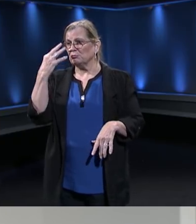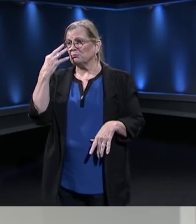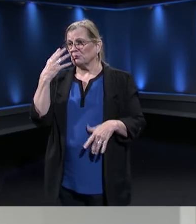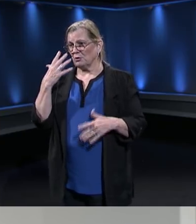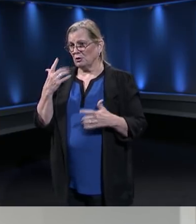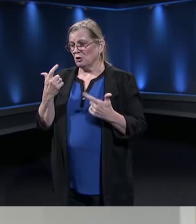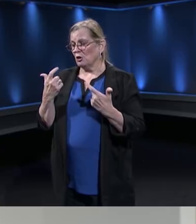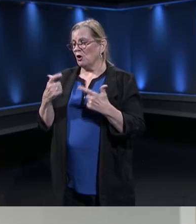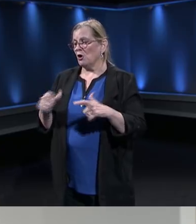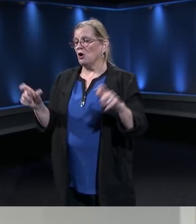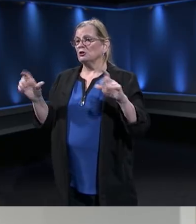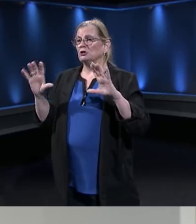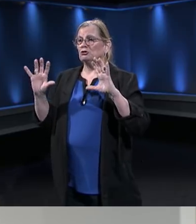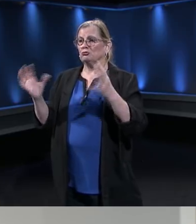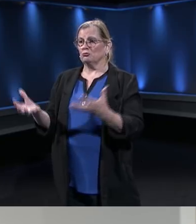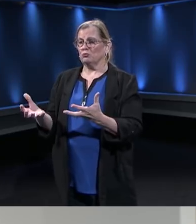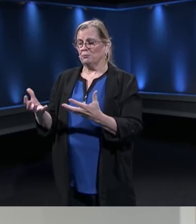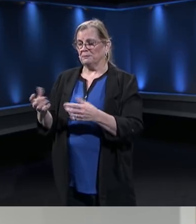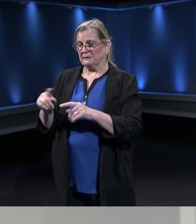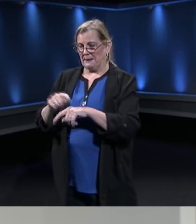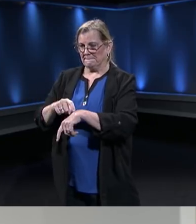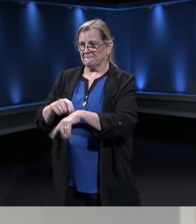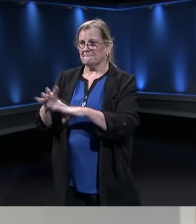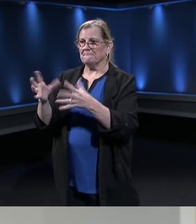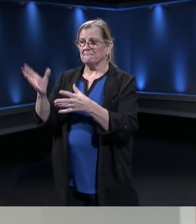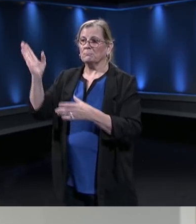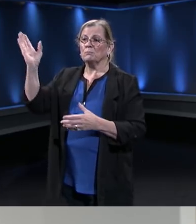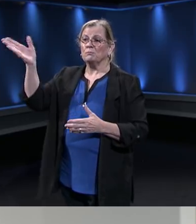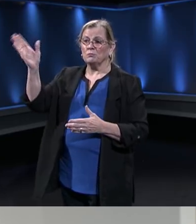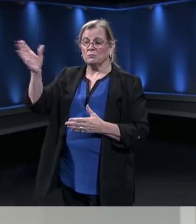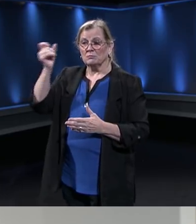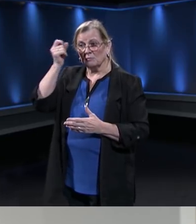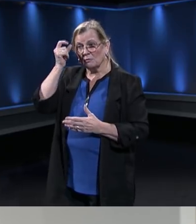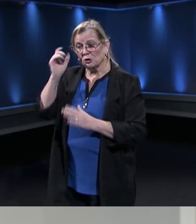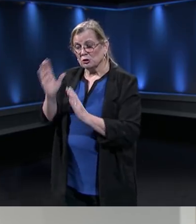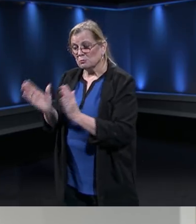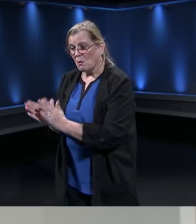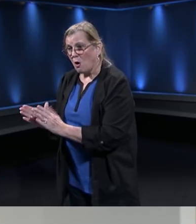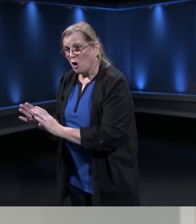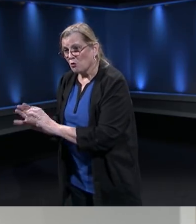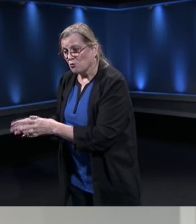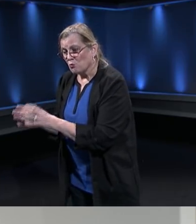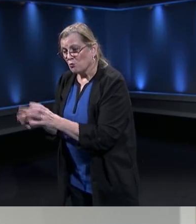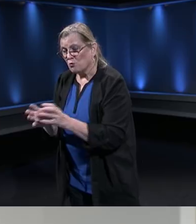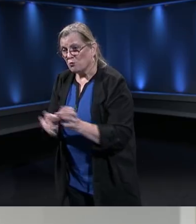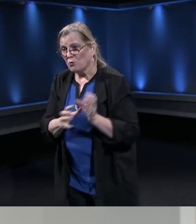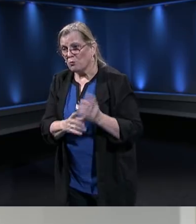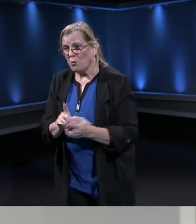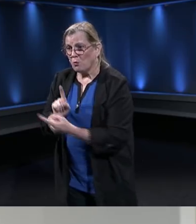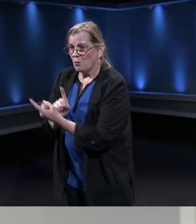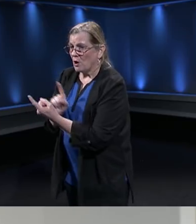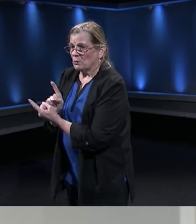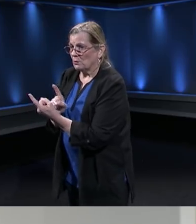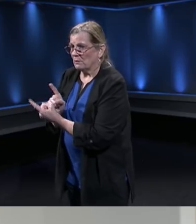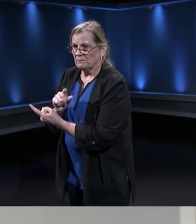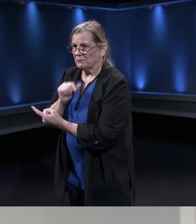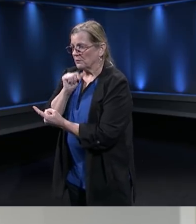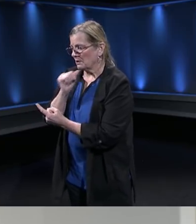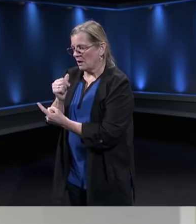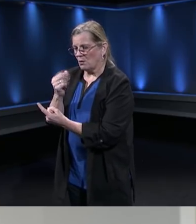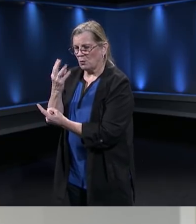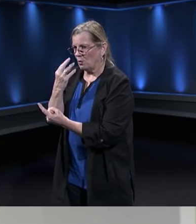times in classes. Now, very small group, individual instruction will not be recorded. I do want to be clear about